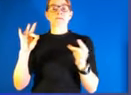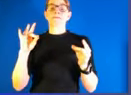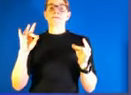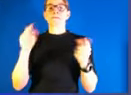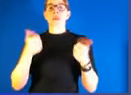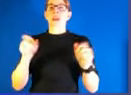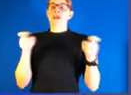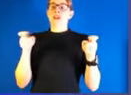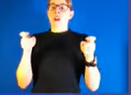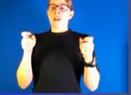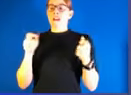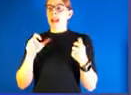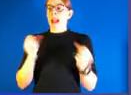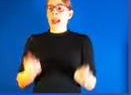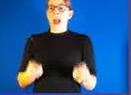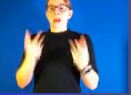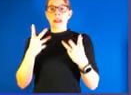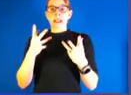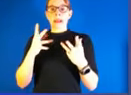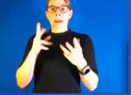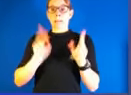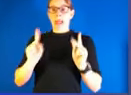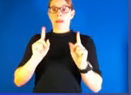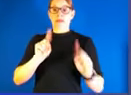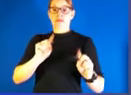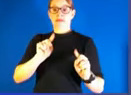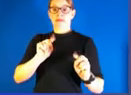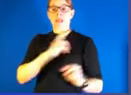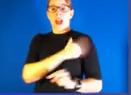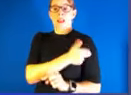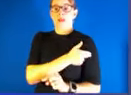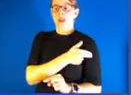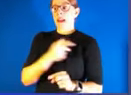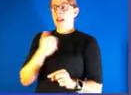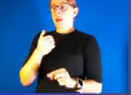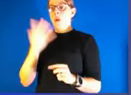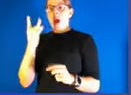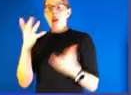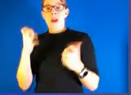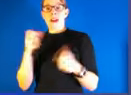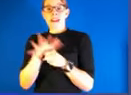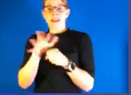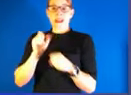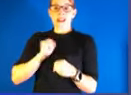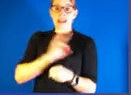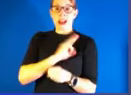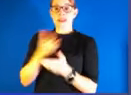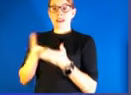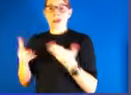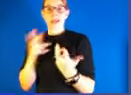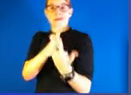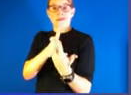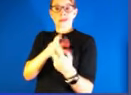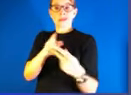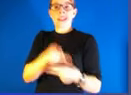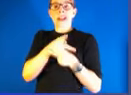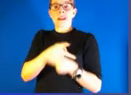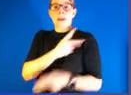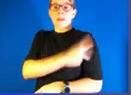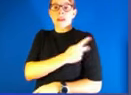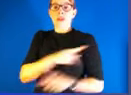volume of the hospital so that we do have the staff and the supplies and all the things that we need to take care of patients. But it is undoubtedly a